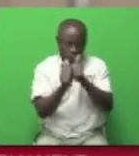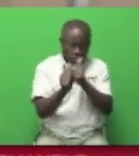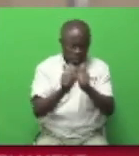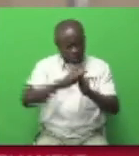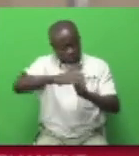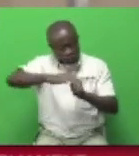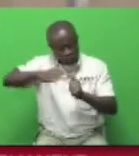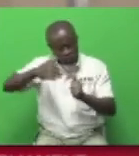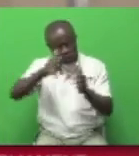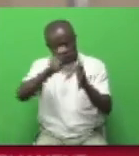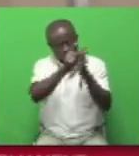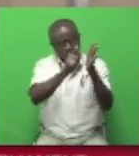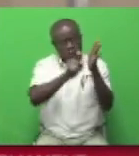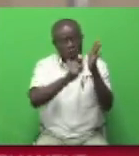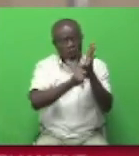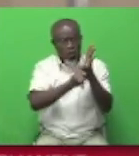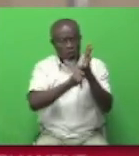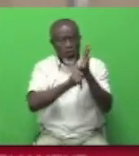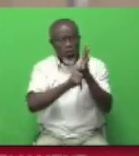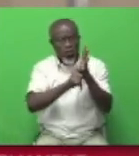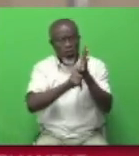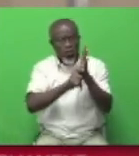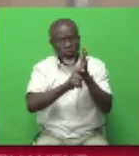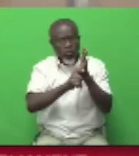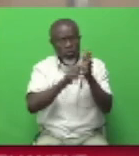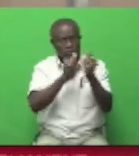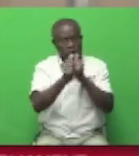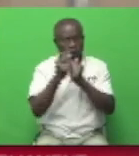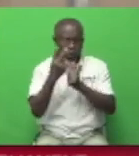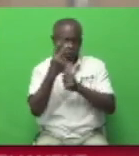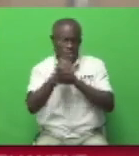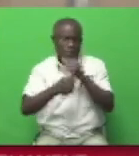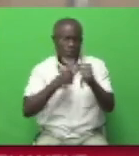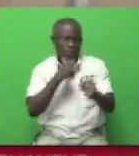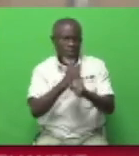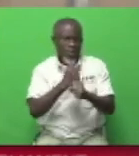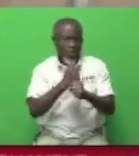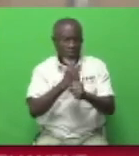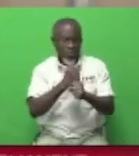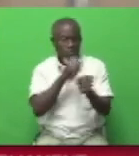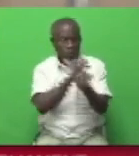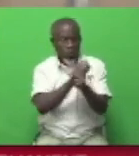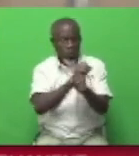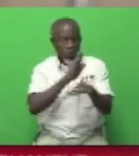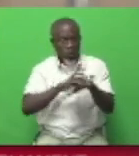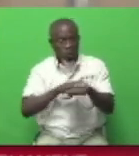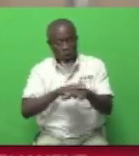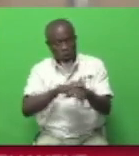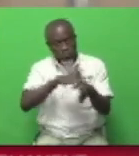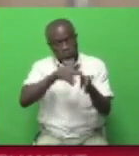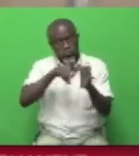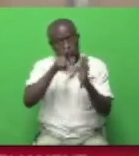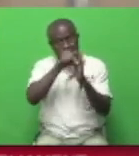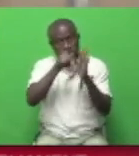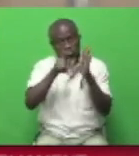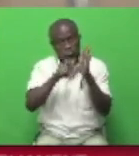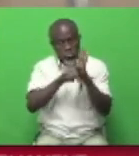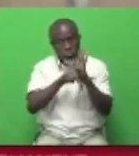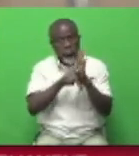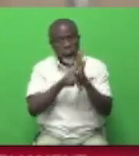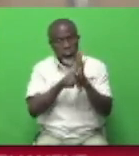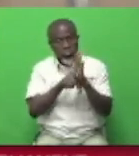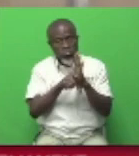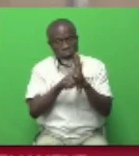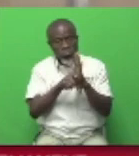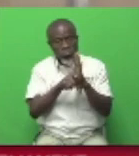of laws over the past 2 years, working on policy, and well, at least the 2 years that I have been there, because I could only report for the